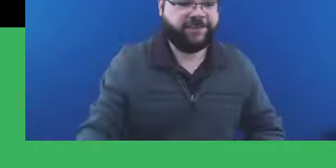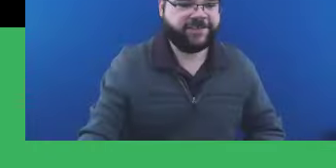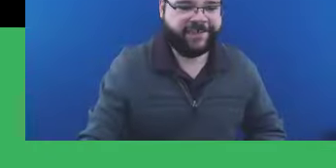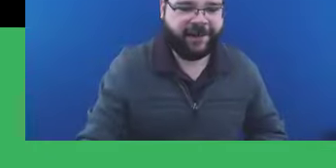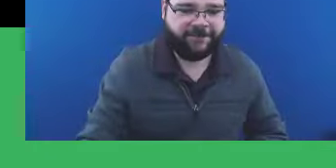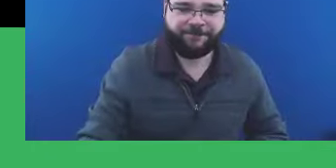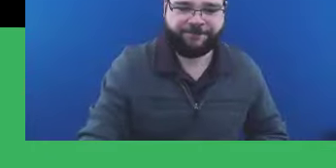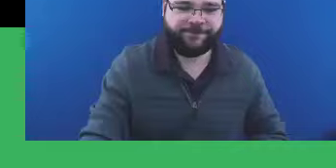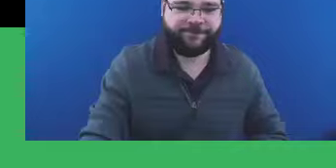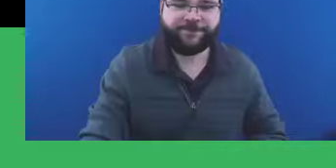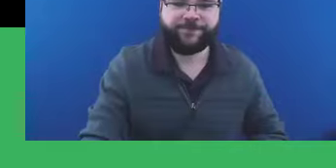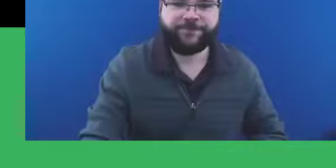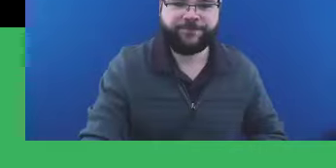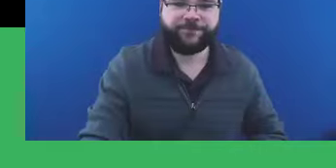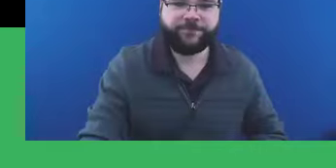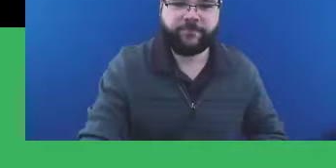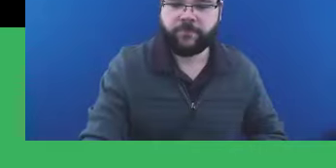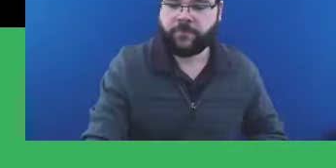Okay, perfect. It looks like they got it.